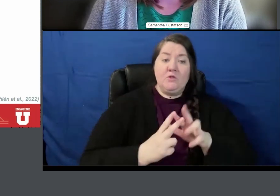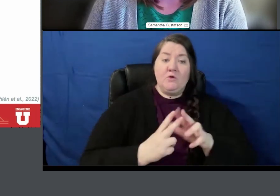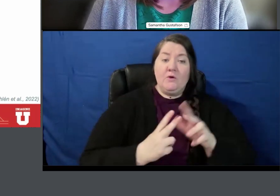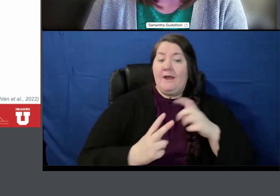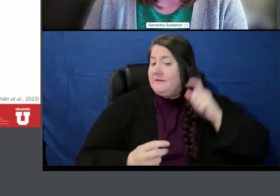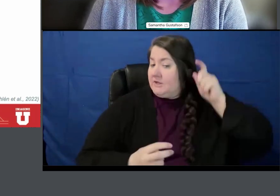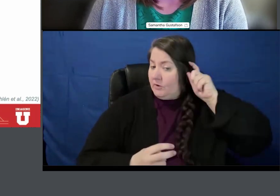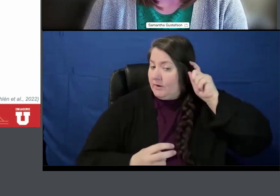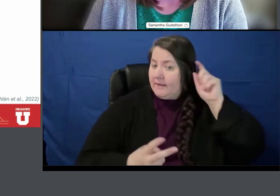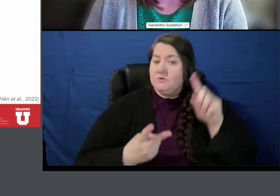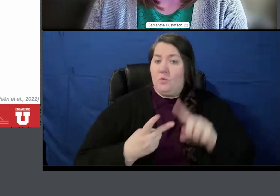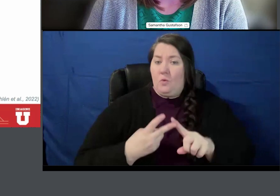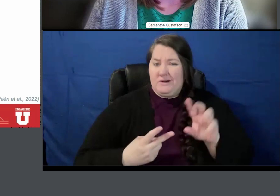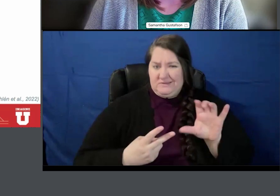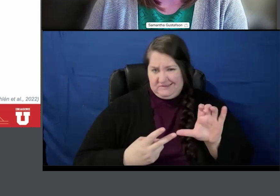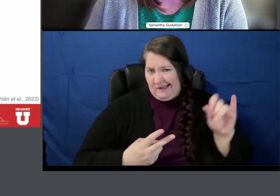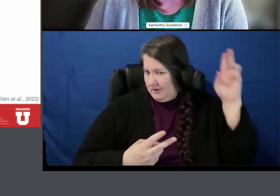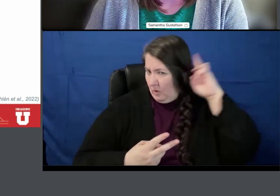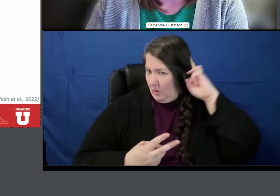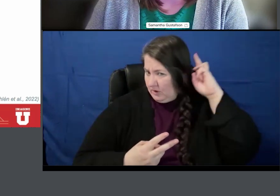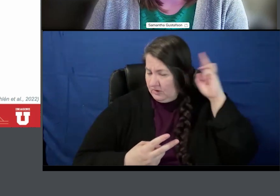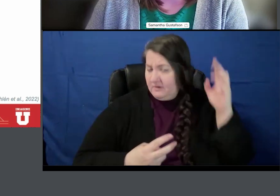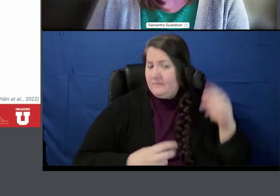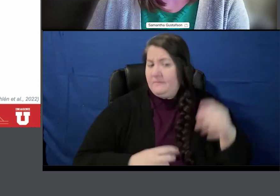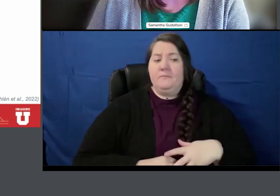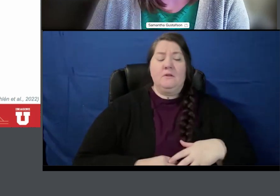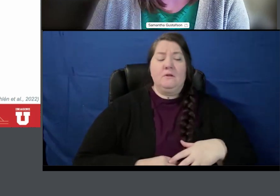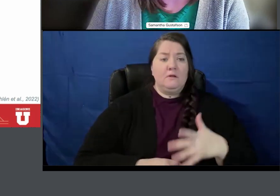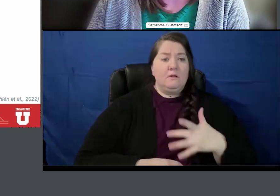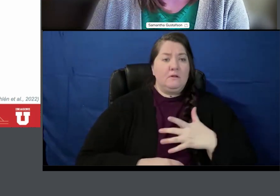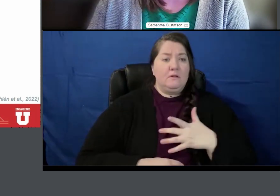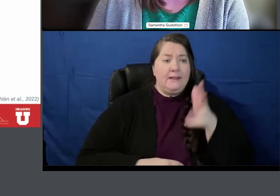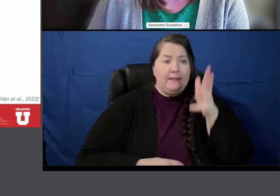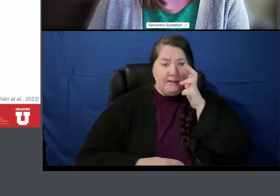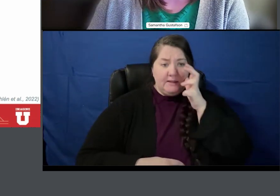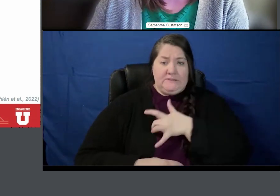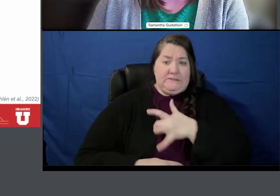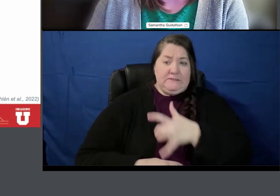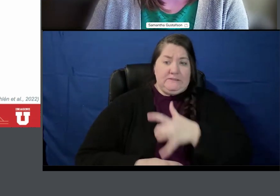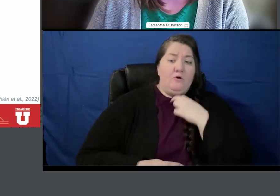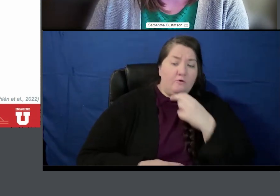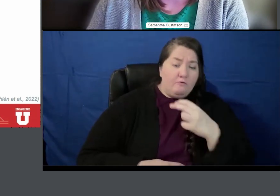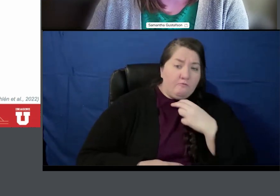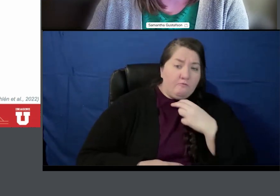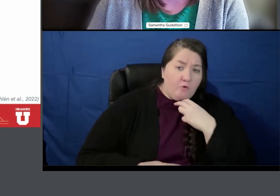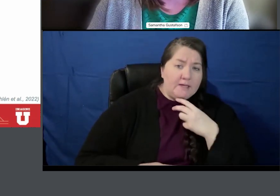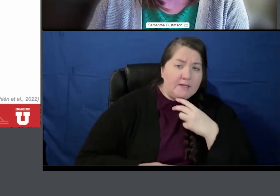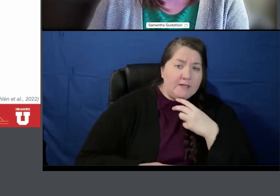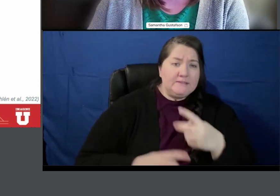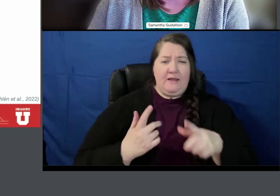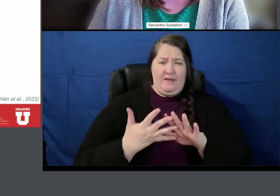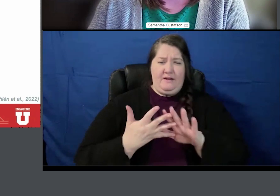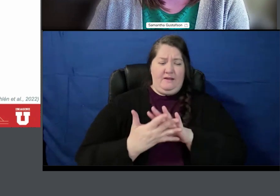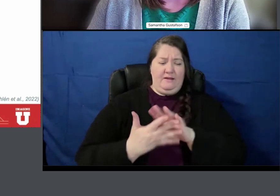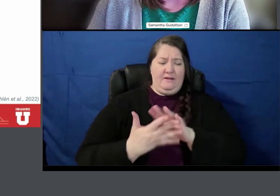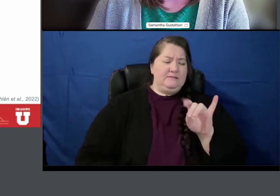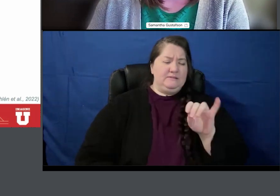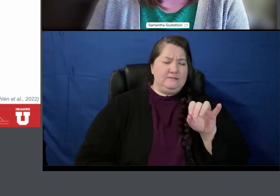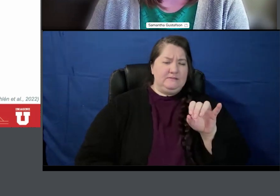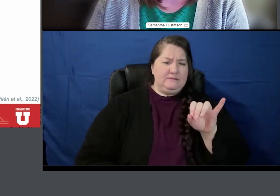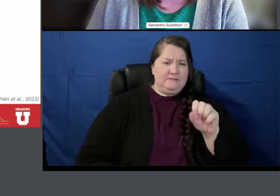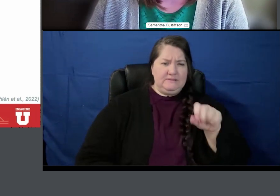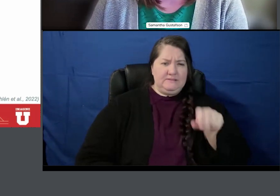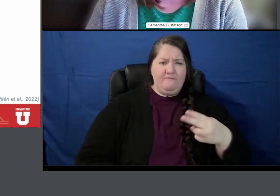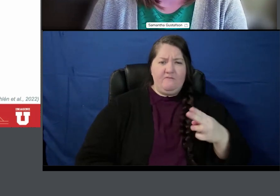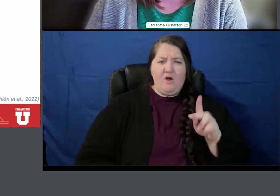implants. And they listened to a typical voice of a teacher and a dysphonic voice. So, these are the kinds